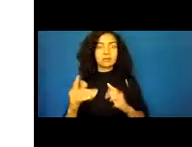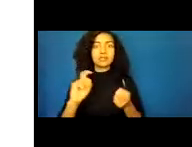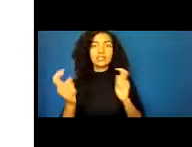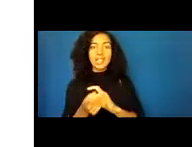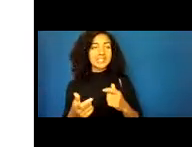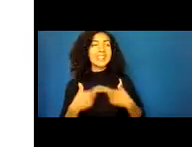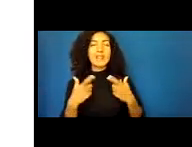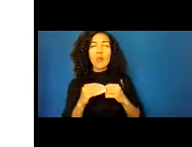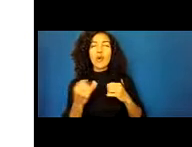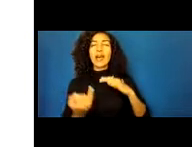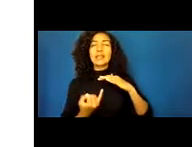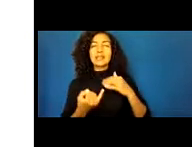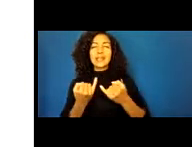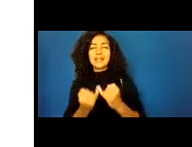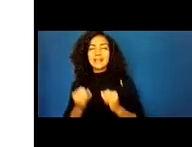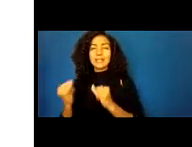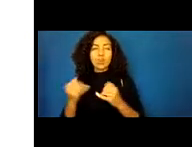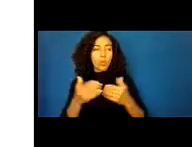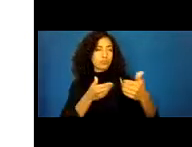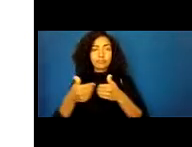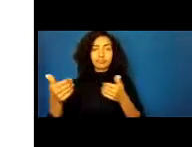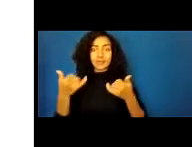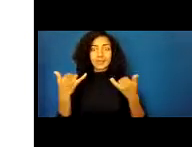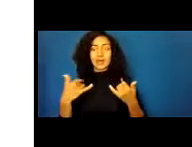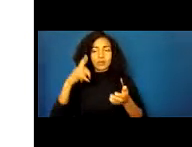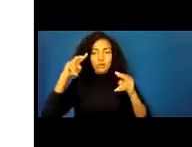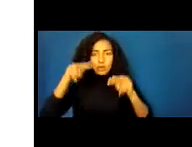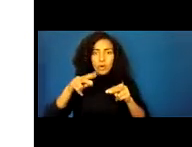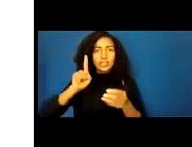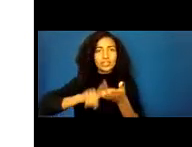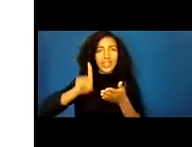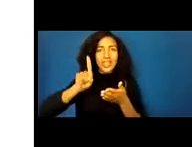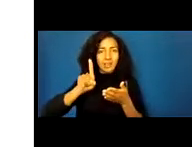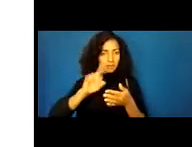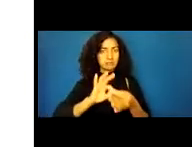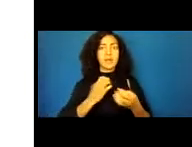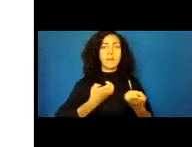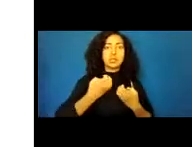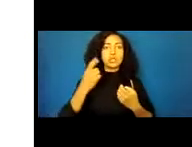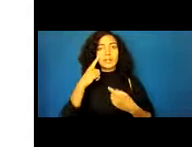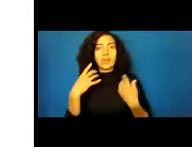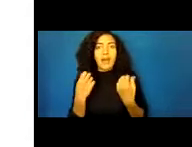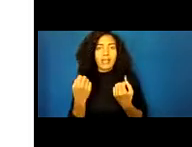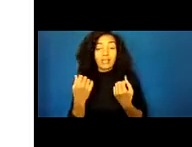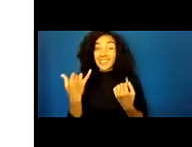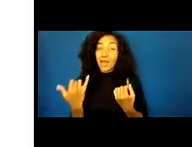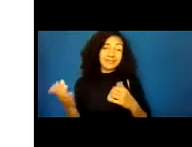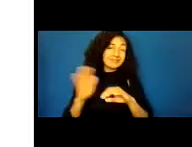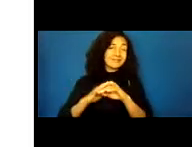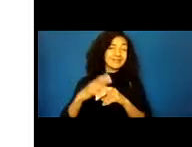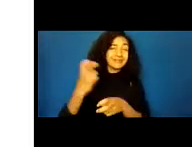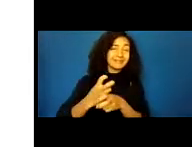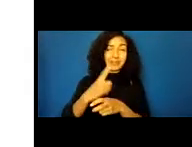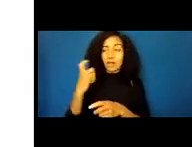regular basis. And that's become harder throughout COVID. And we haven't been able to check in with our people and